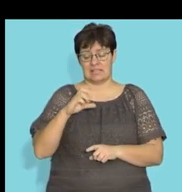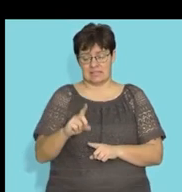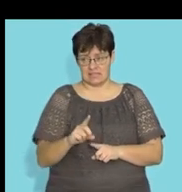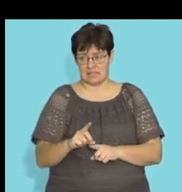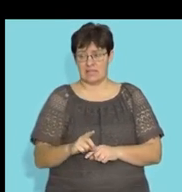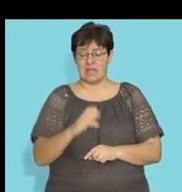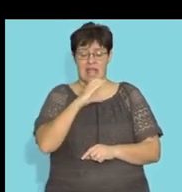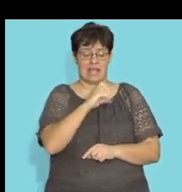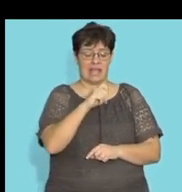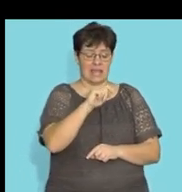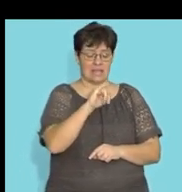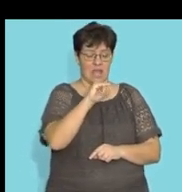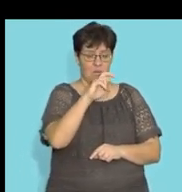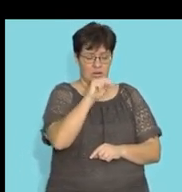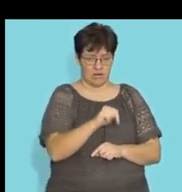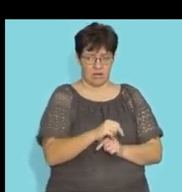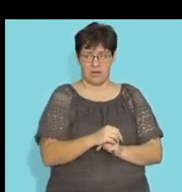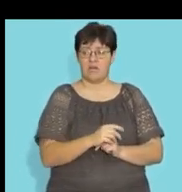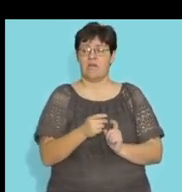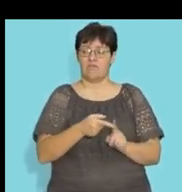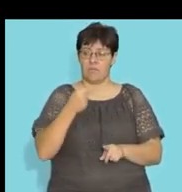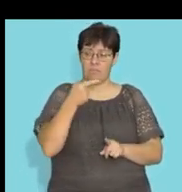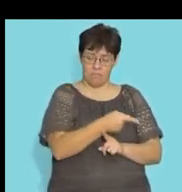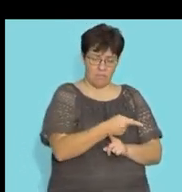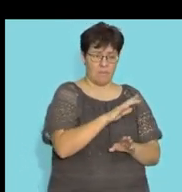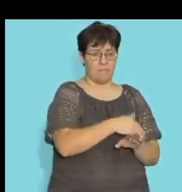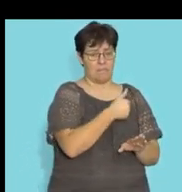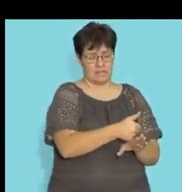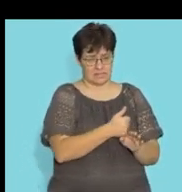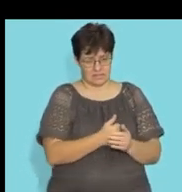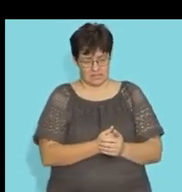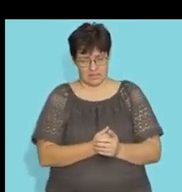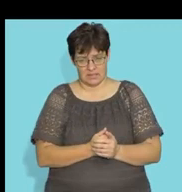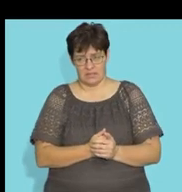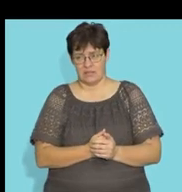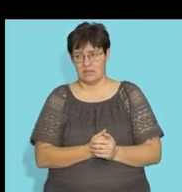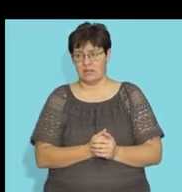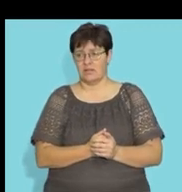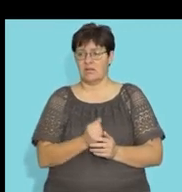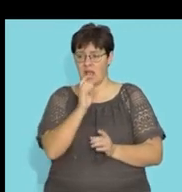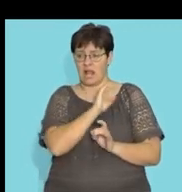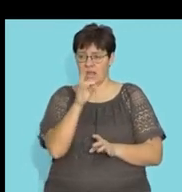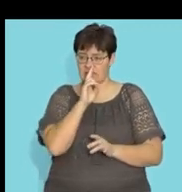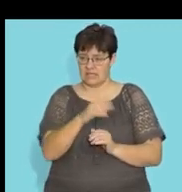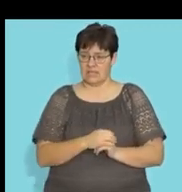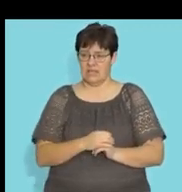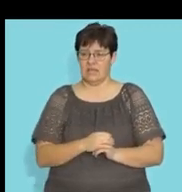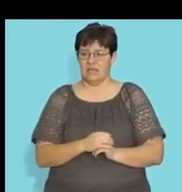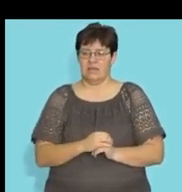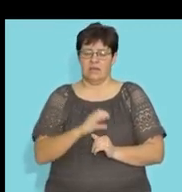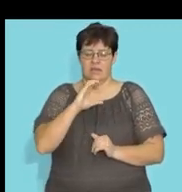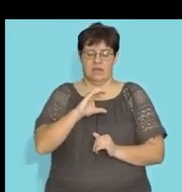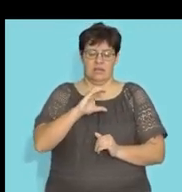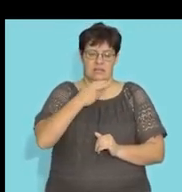acid, and the cation part of my salt comes from the base. So you can clearly see that we